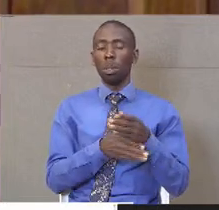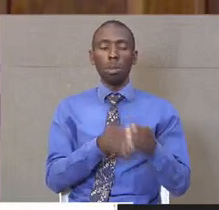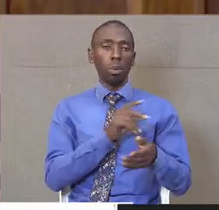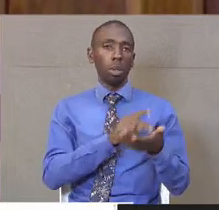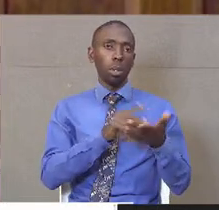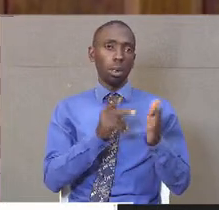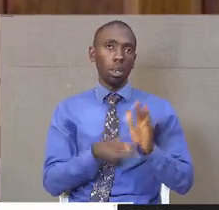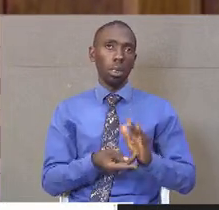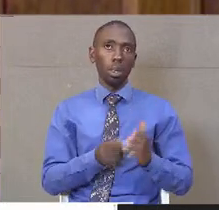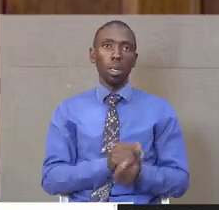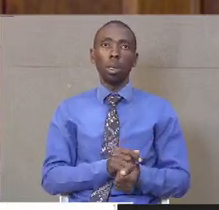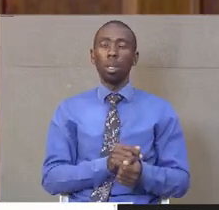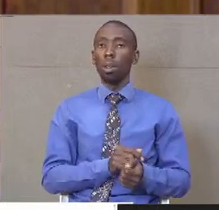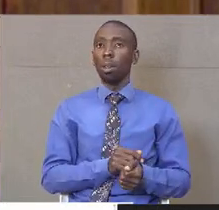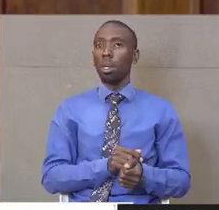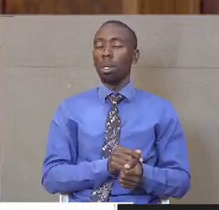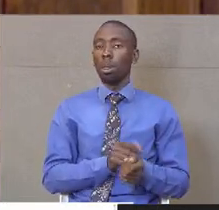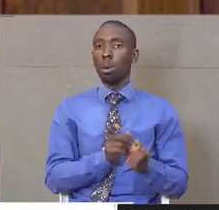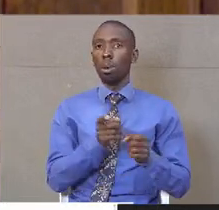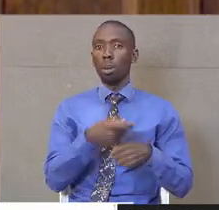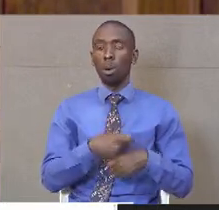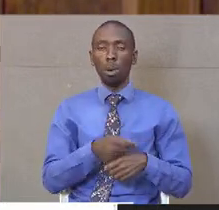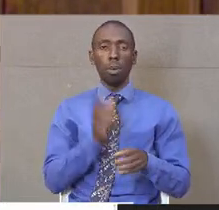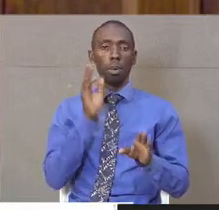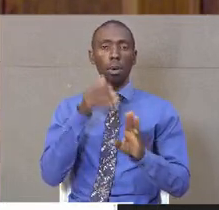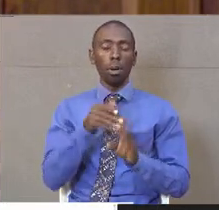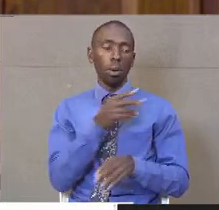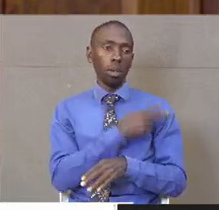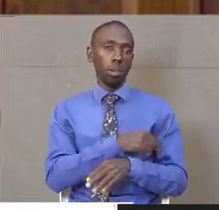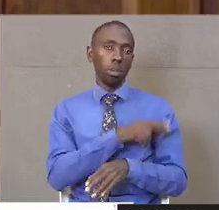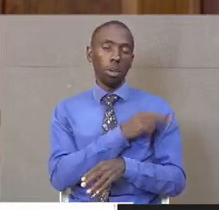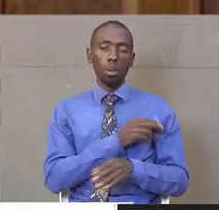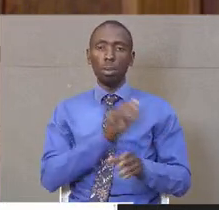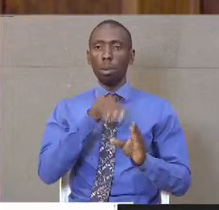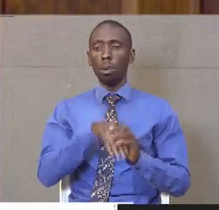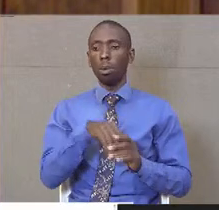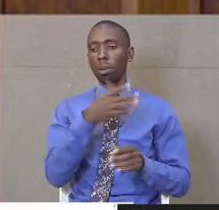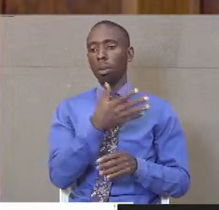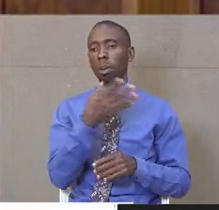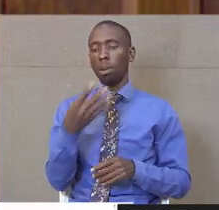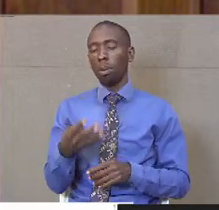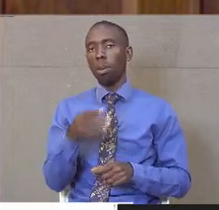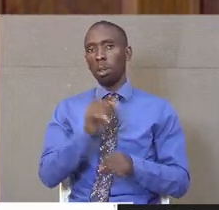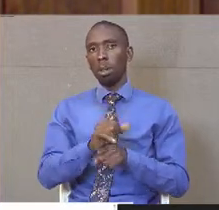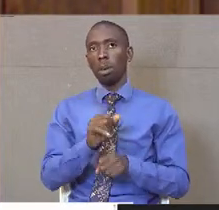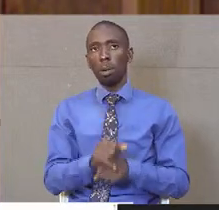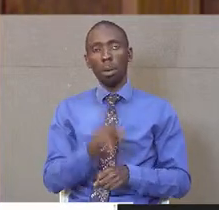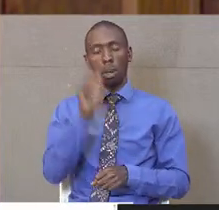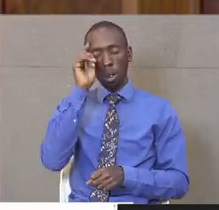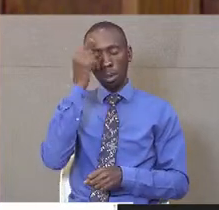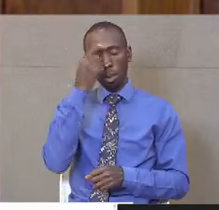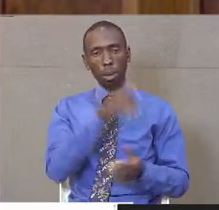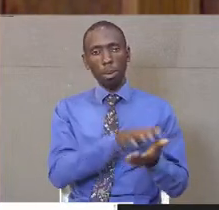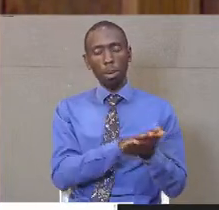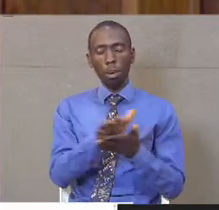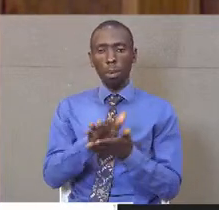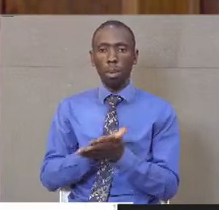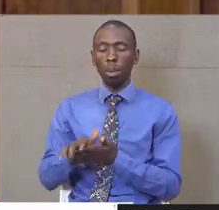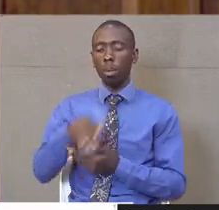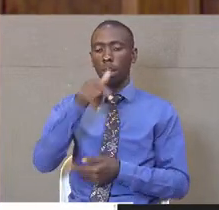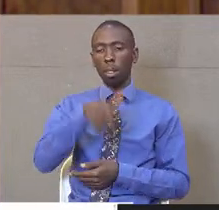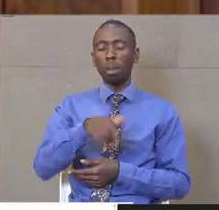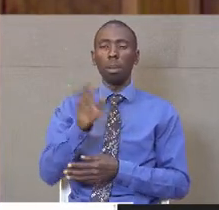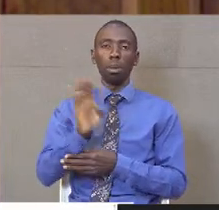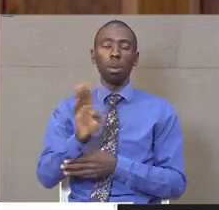Hospital to accommodate 54 staff. And government injected 7 billion. But